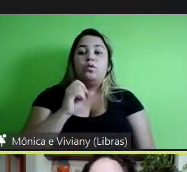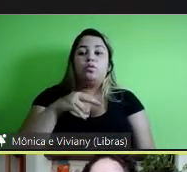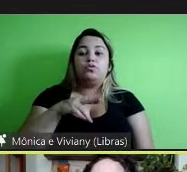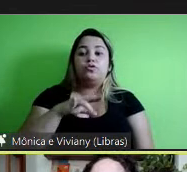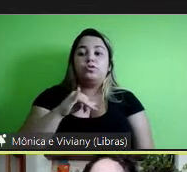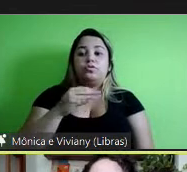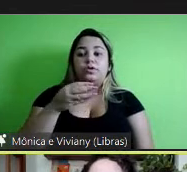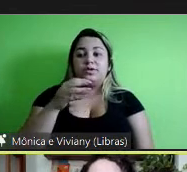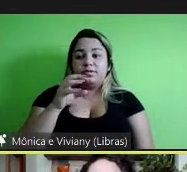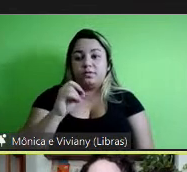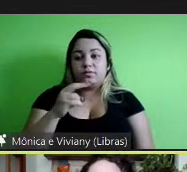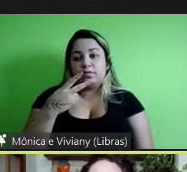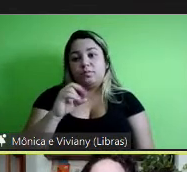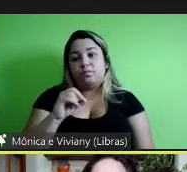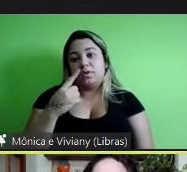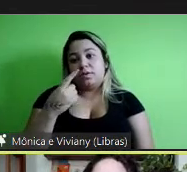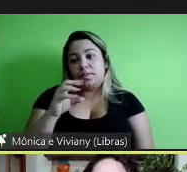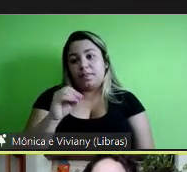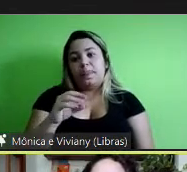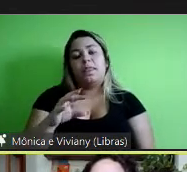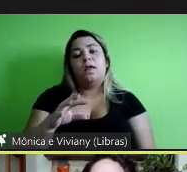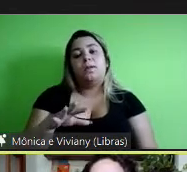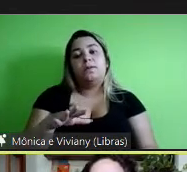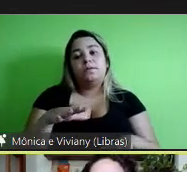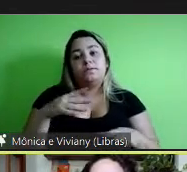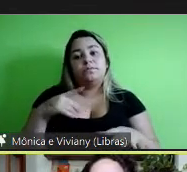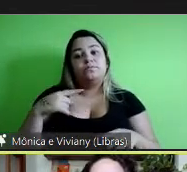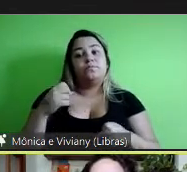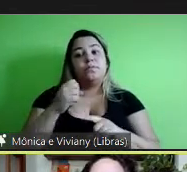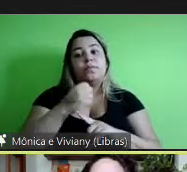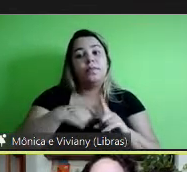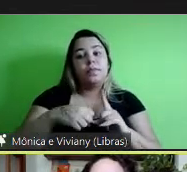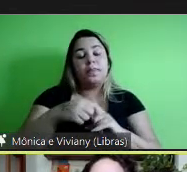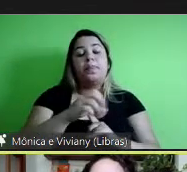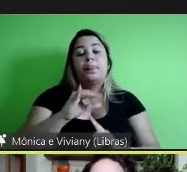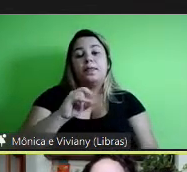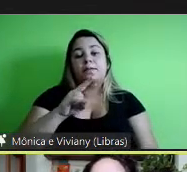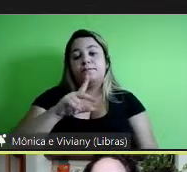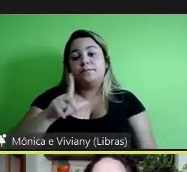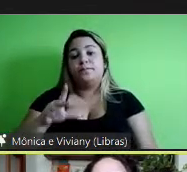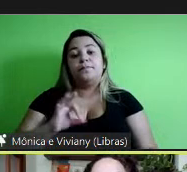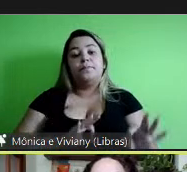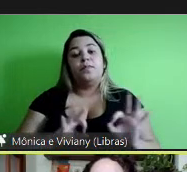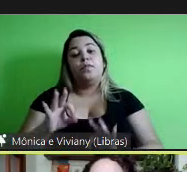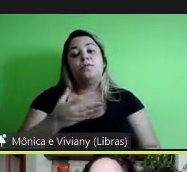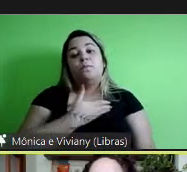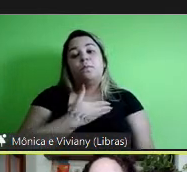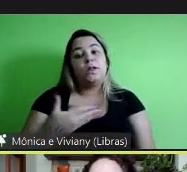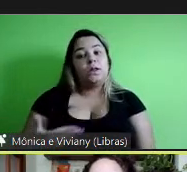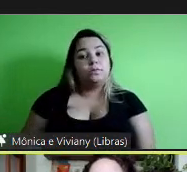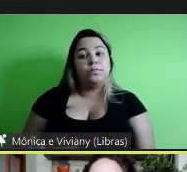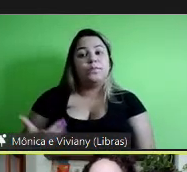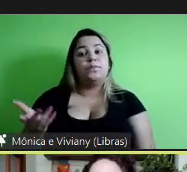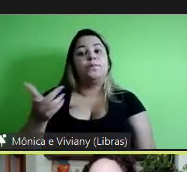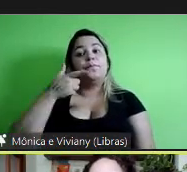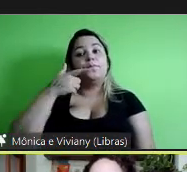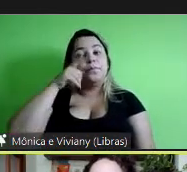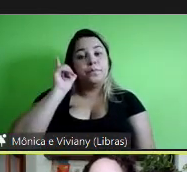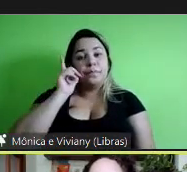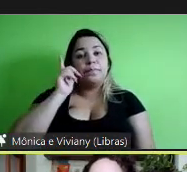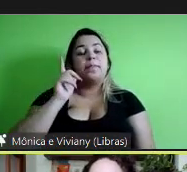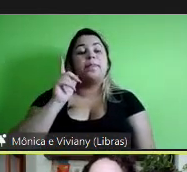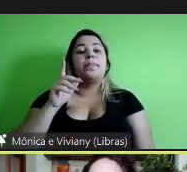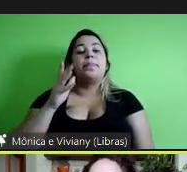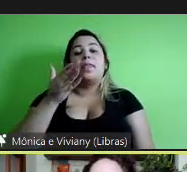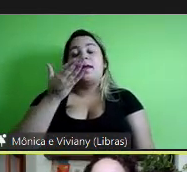in 2010 from a great mobilization from civil society and from the government at that time to